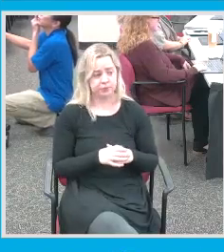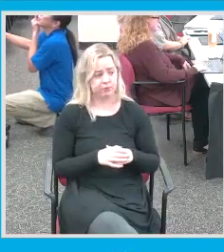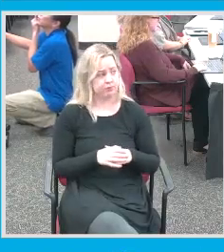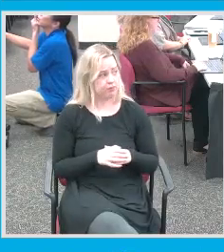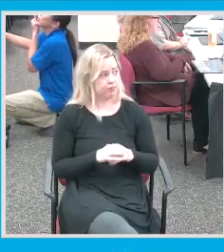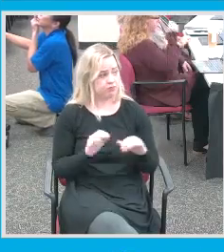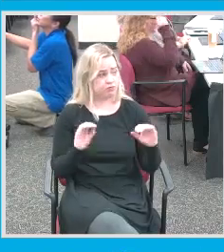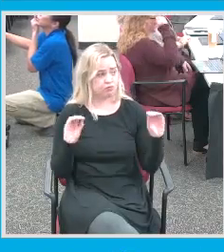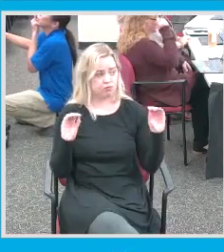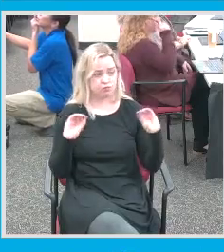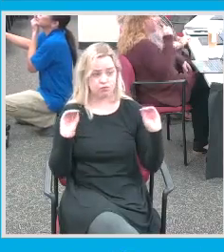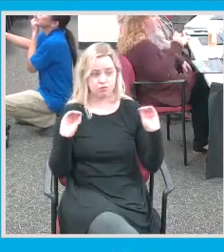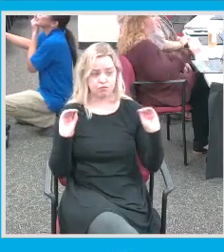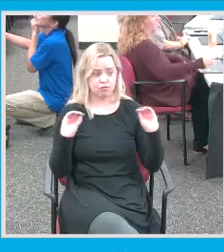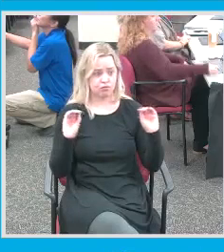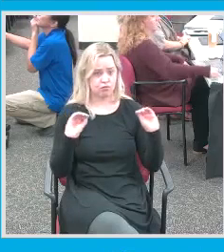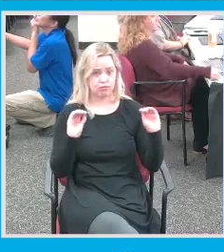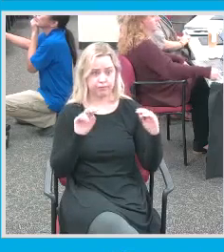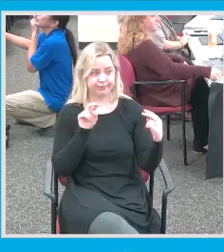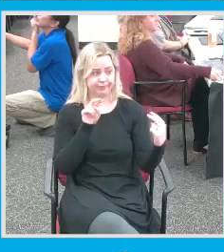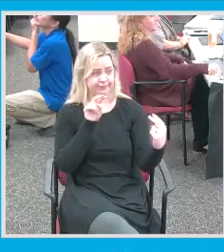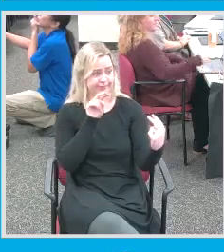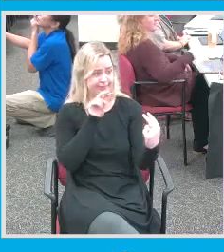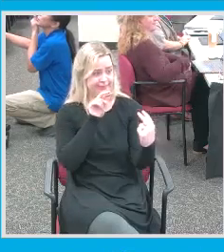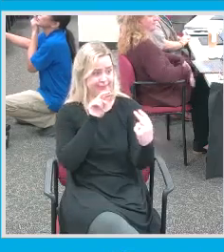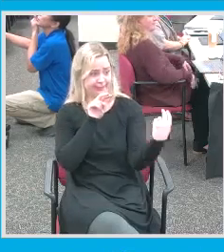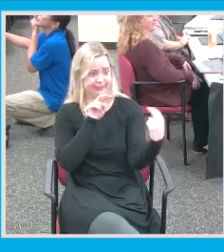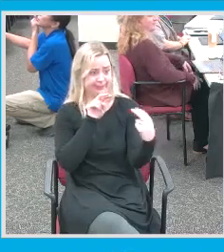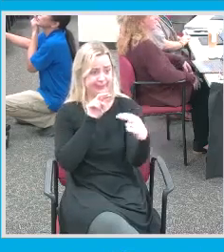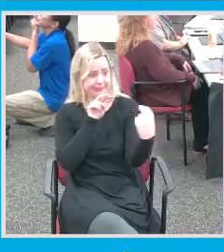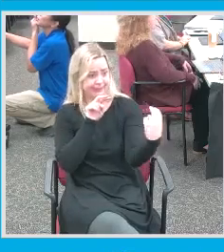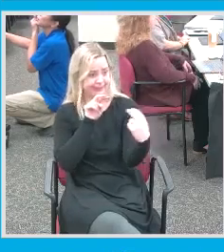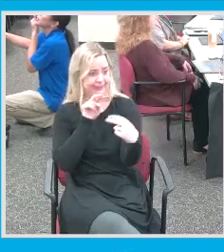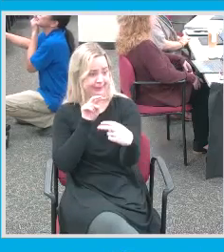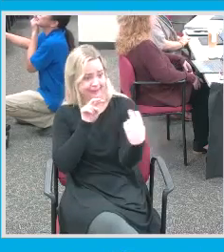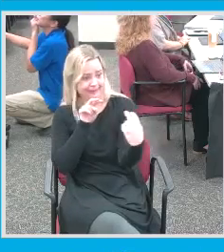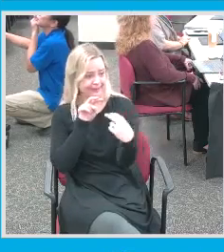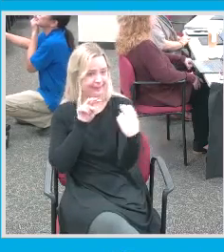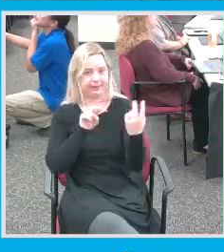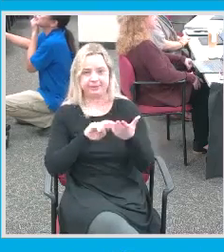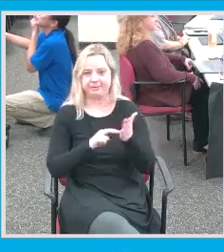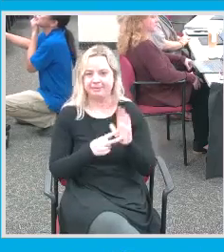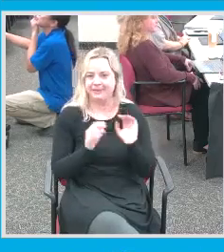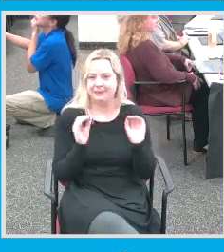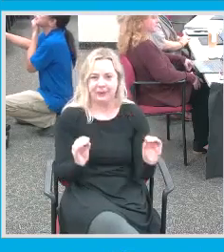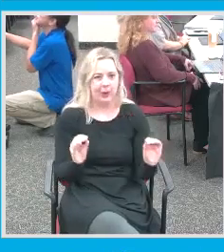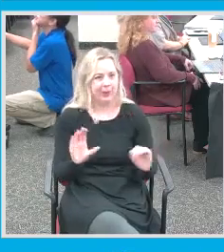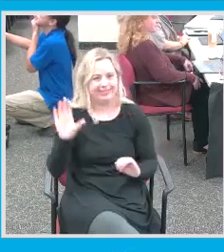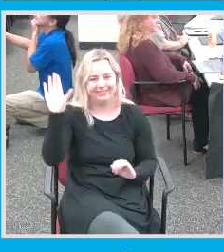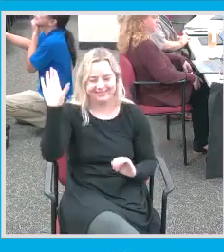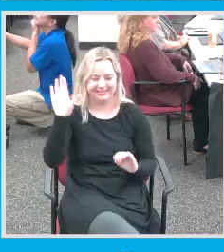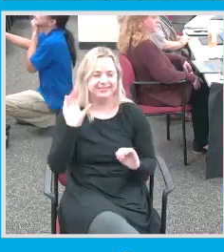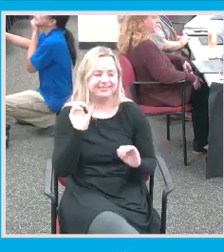And nobody's making direct eye contact, so I take that as a no. Okay, let's go to